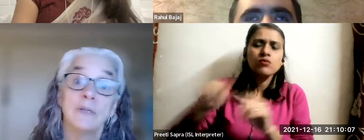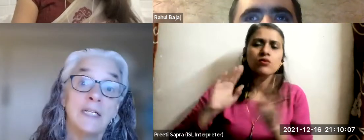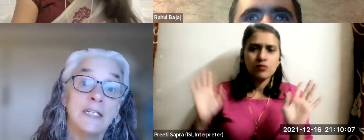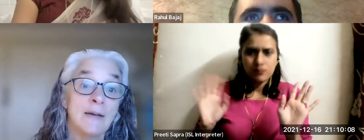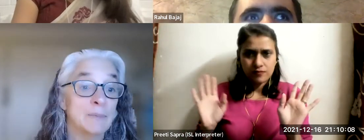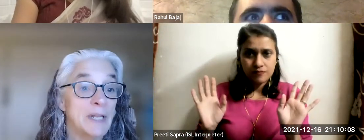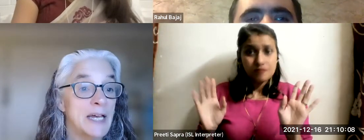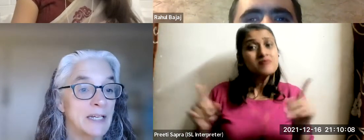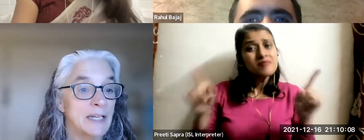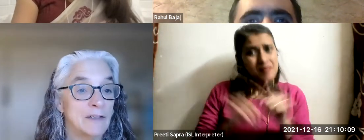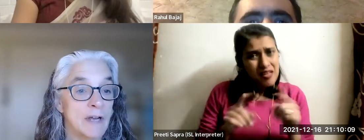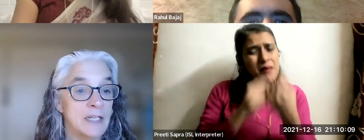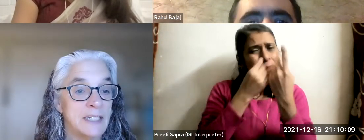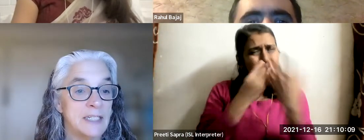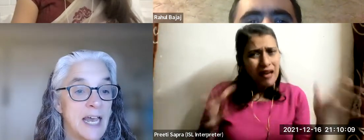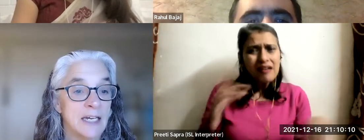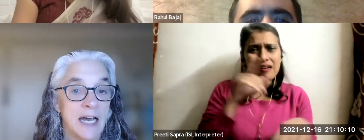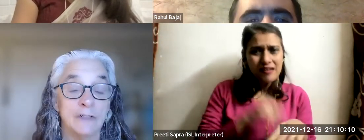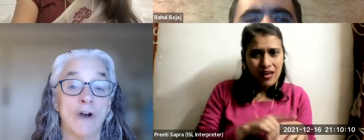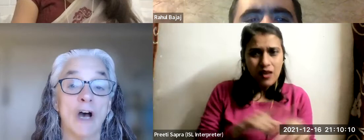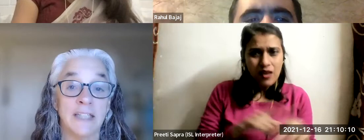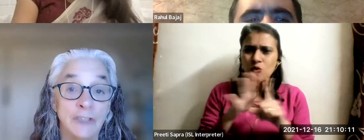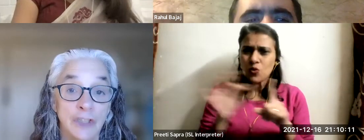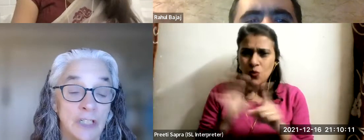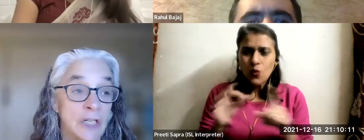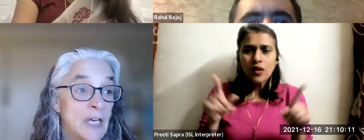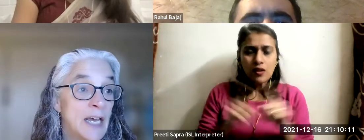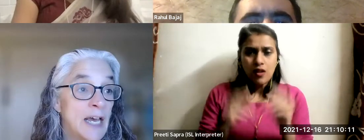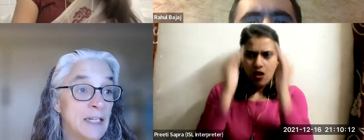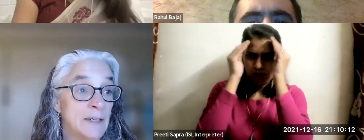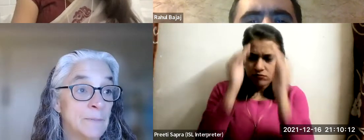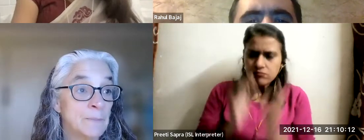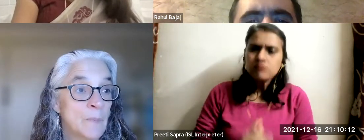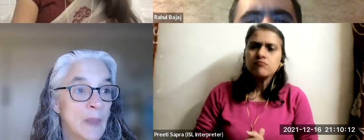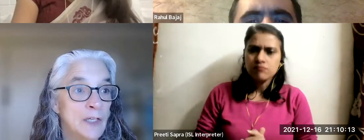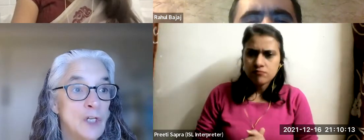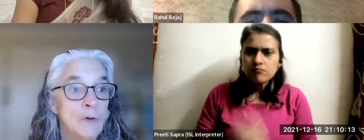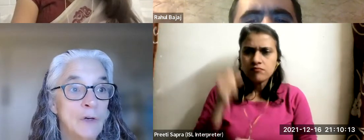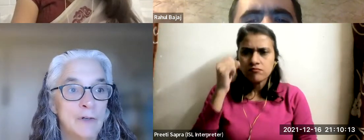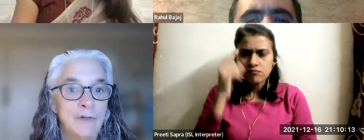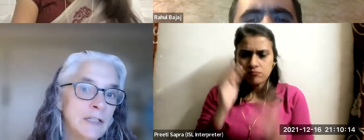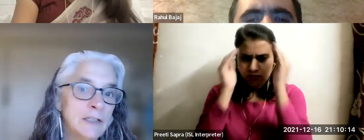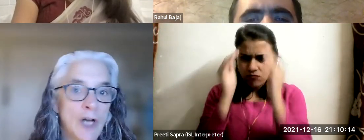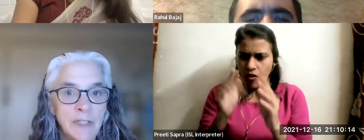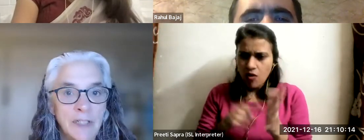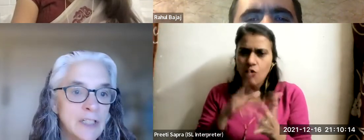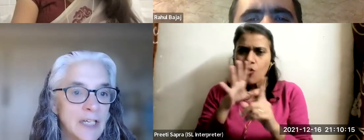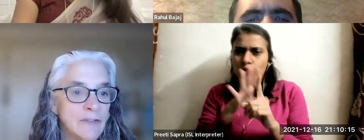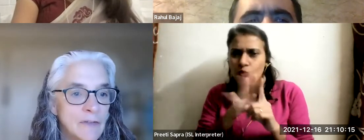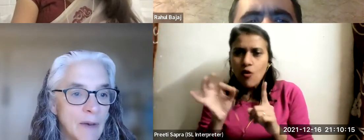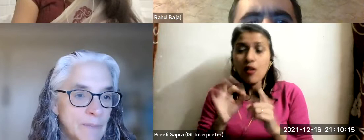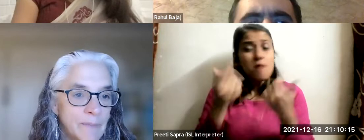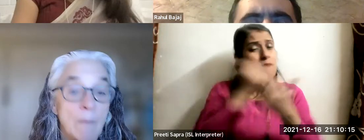So you have plenty of time to plan. That's a great day to kind of draw attention and, create a little